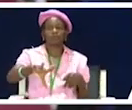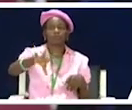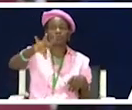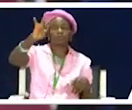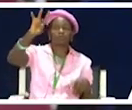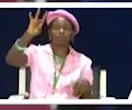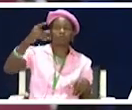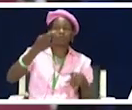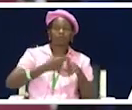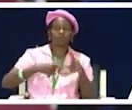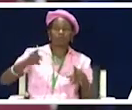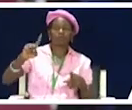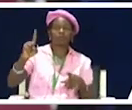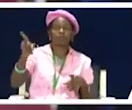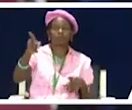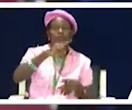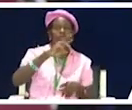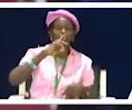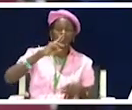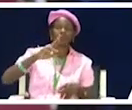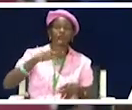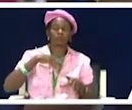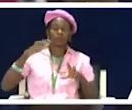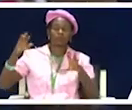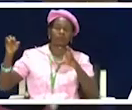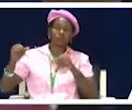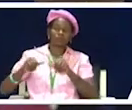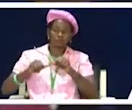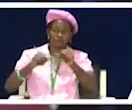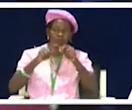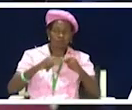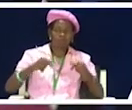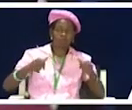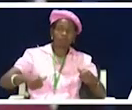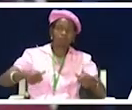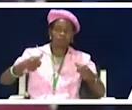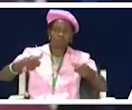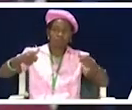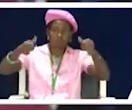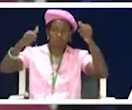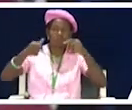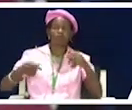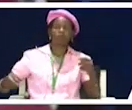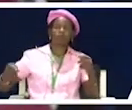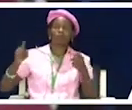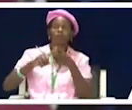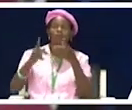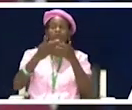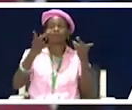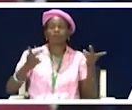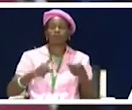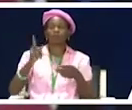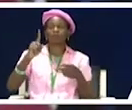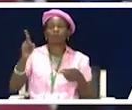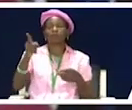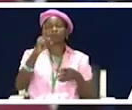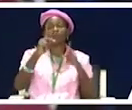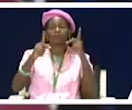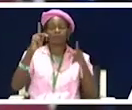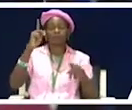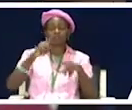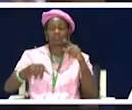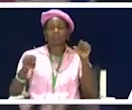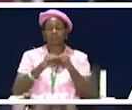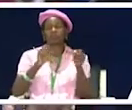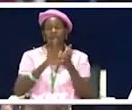where you are and keep on promoting you to a place where people won't even believe,